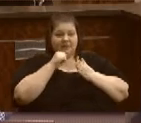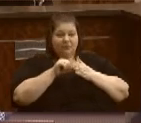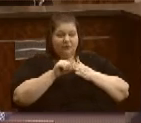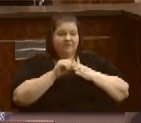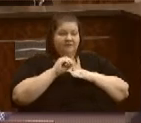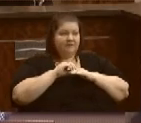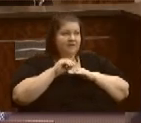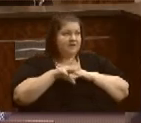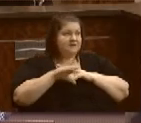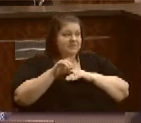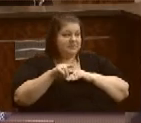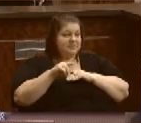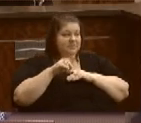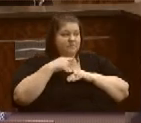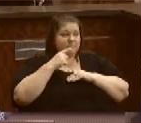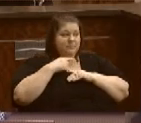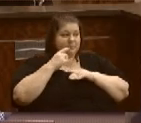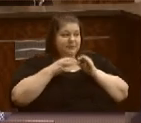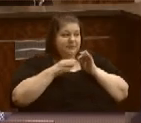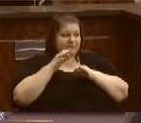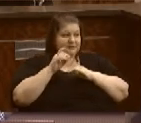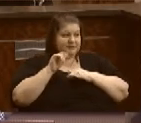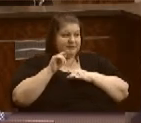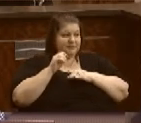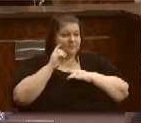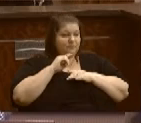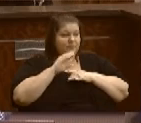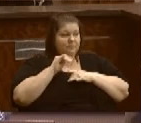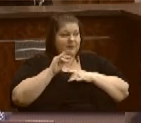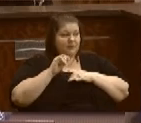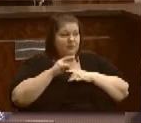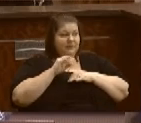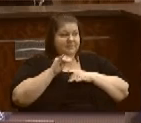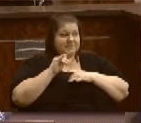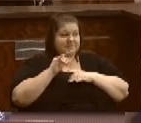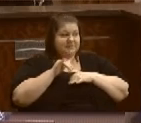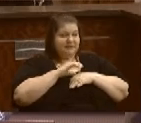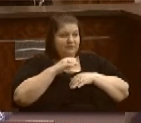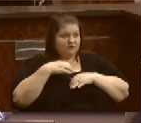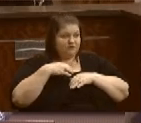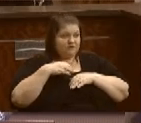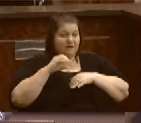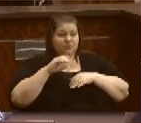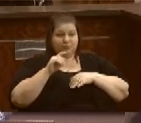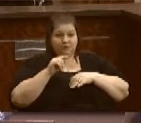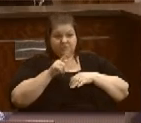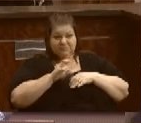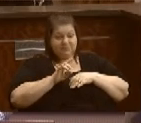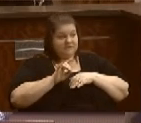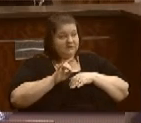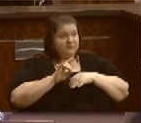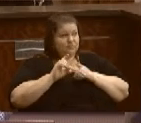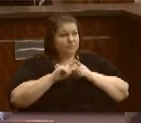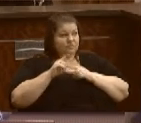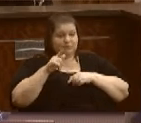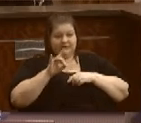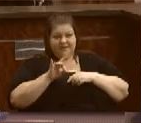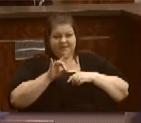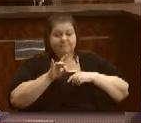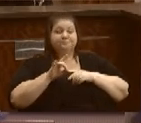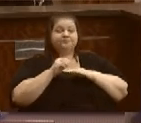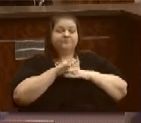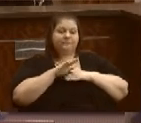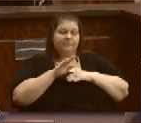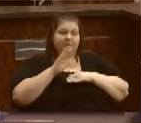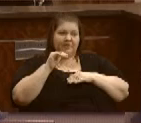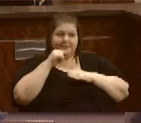change in the public hearing dates of the Mayor and City Council from October the 26th to October the 28th, 2015 was sent by certified